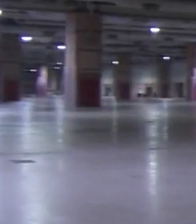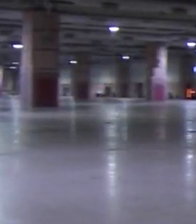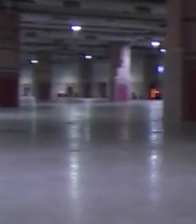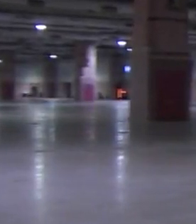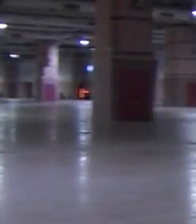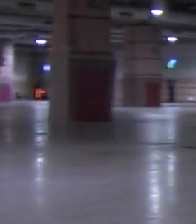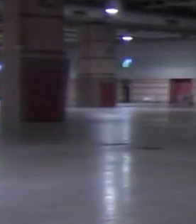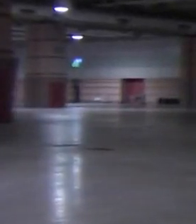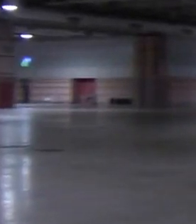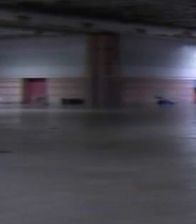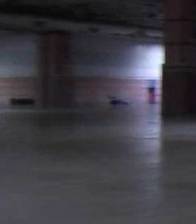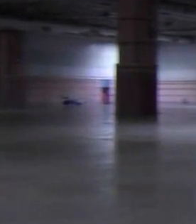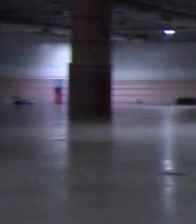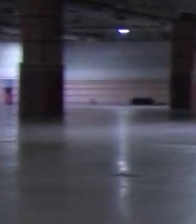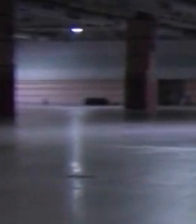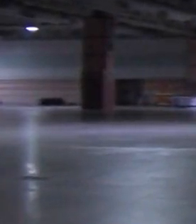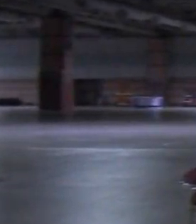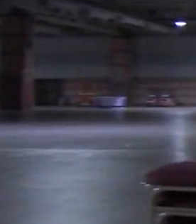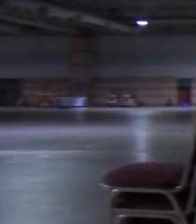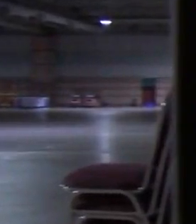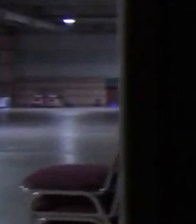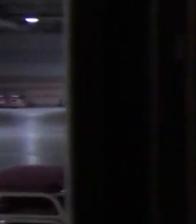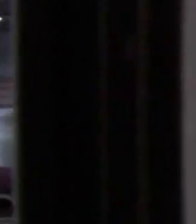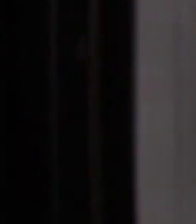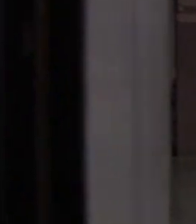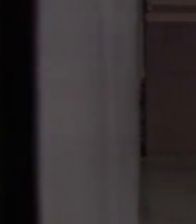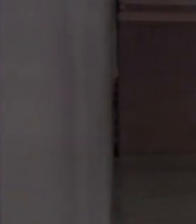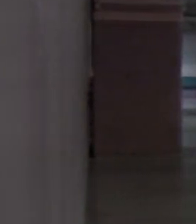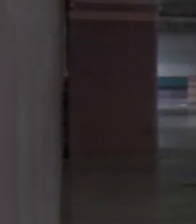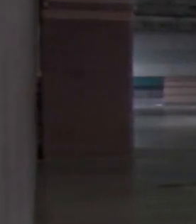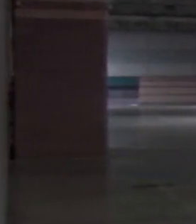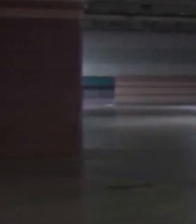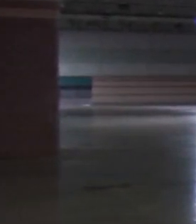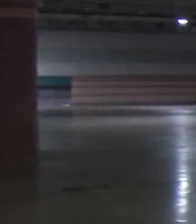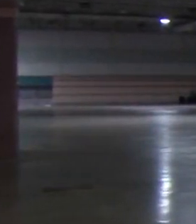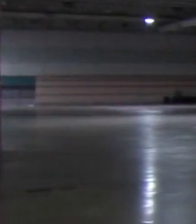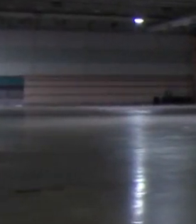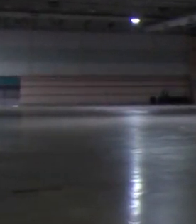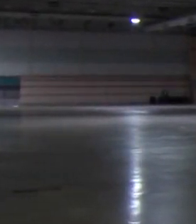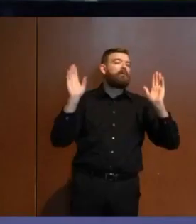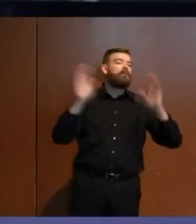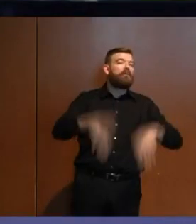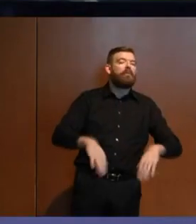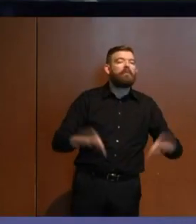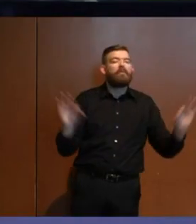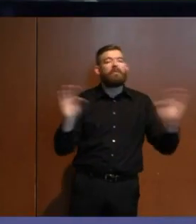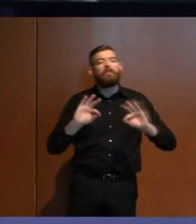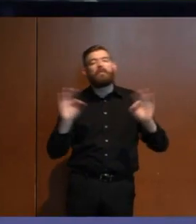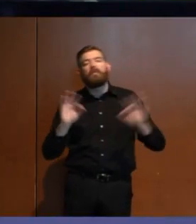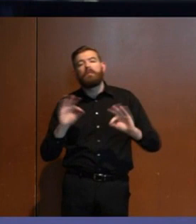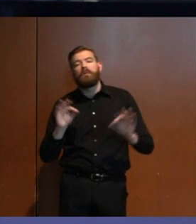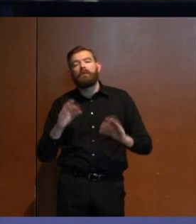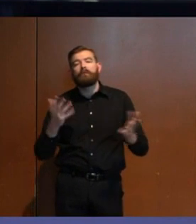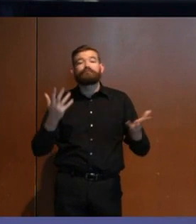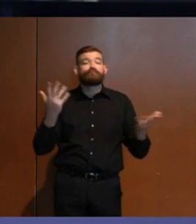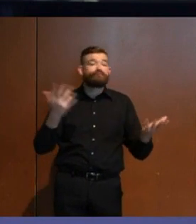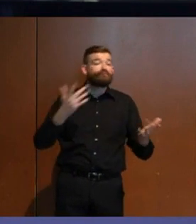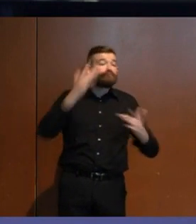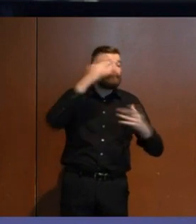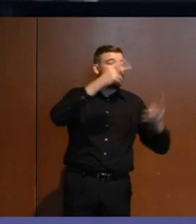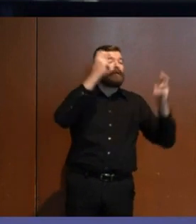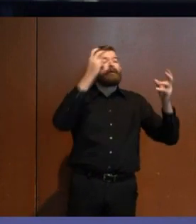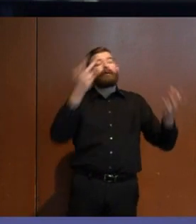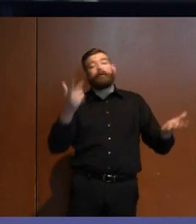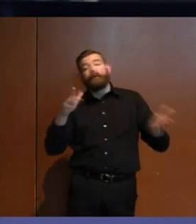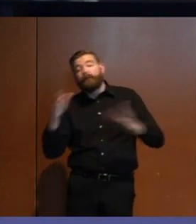Murphy says the additional beds will need to be ready rather quickly in order to aid residents who may need it. Everyone is indispensable. We